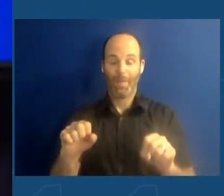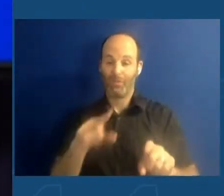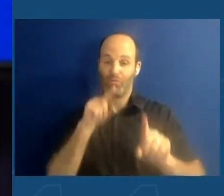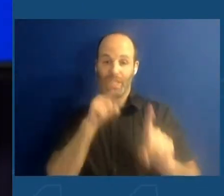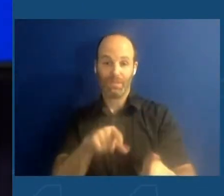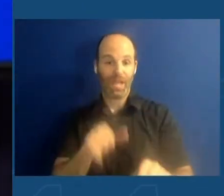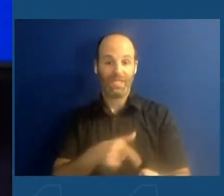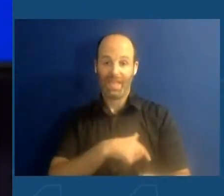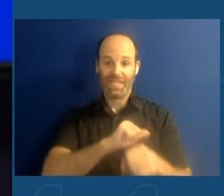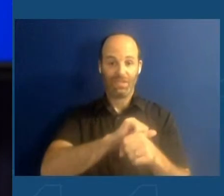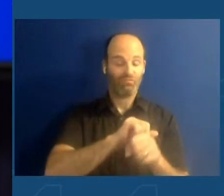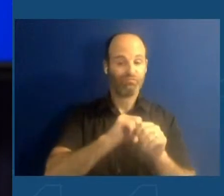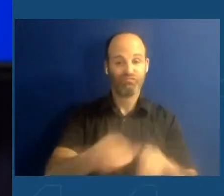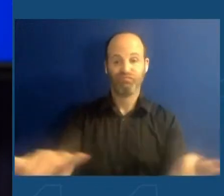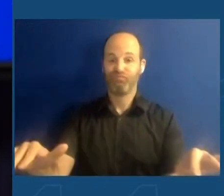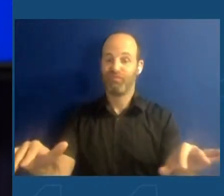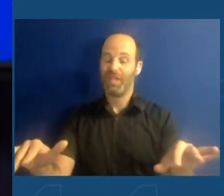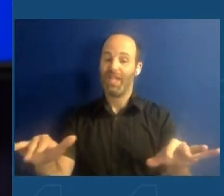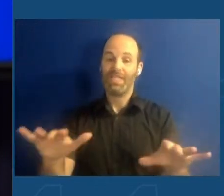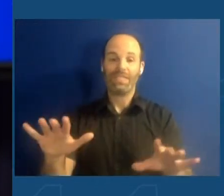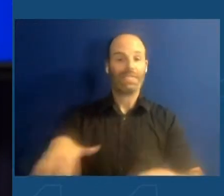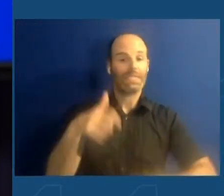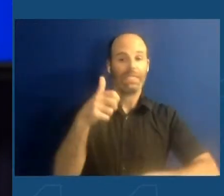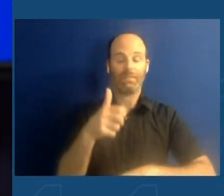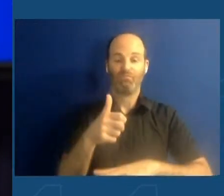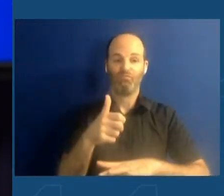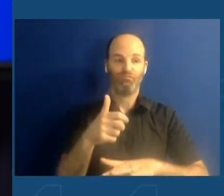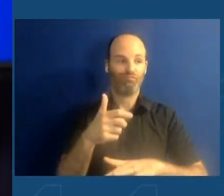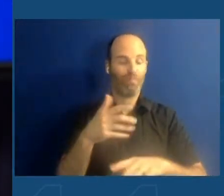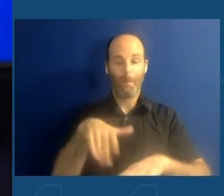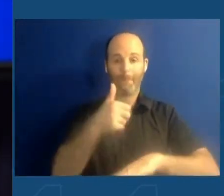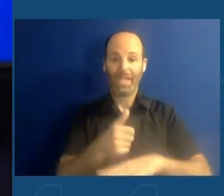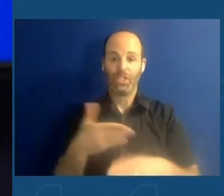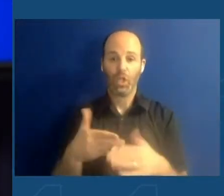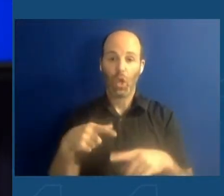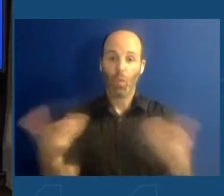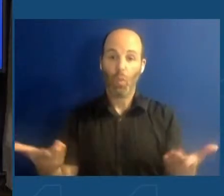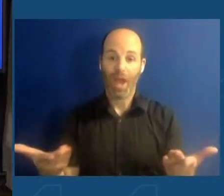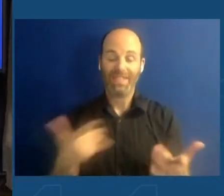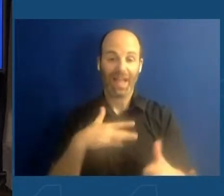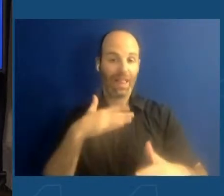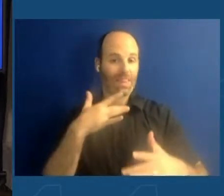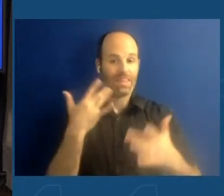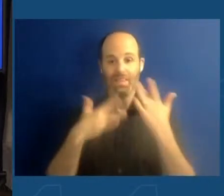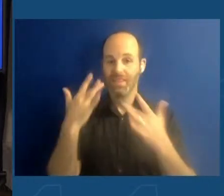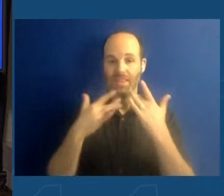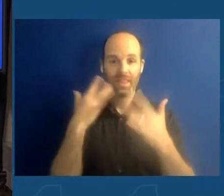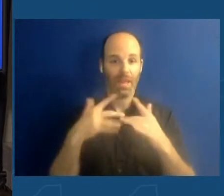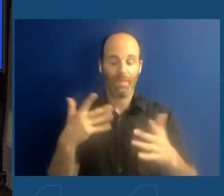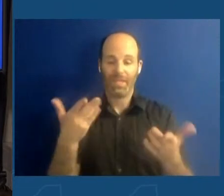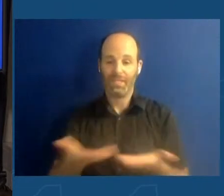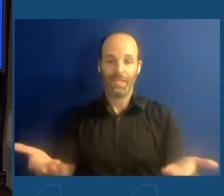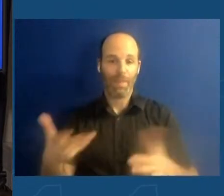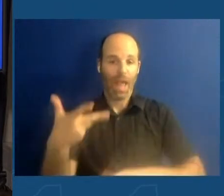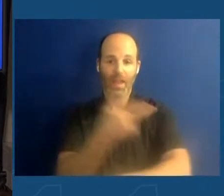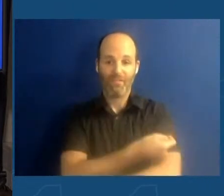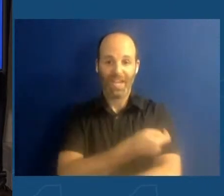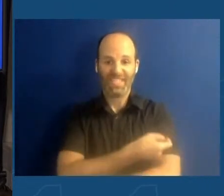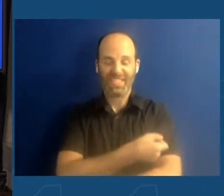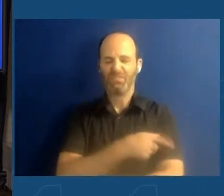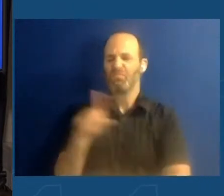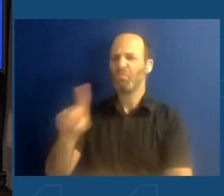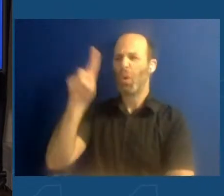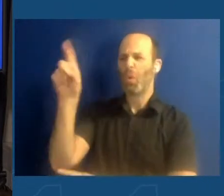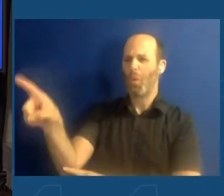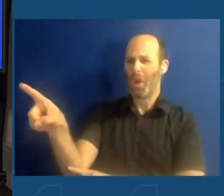been predicated on a limited vaccine supply. Governor, you touched on this, but just maybe you can elaborate in terms